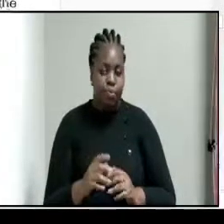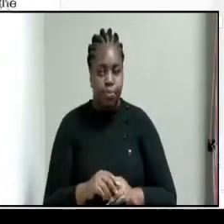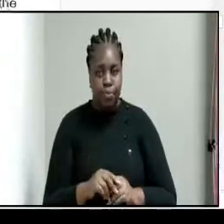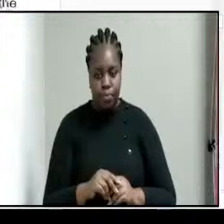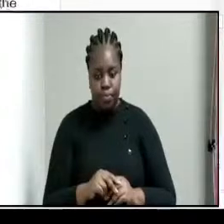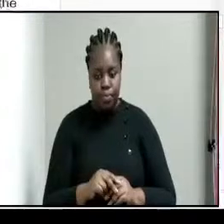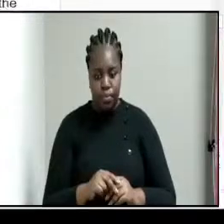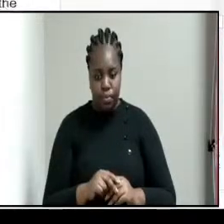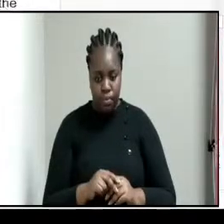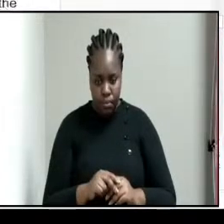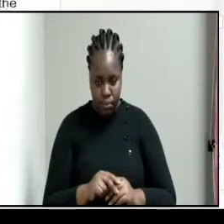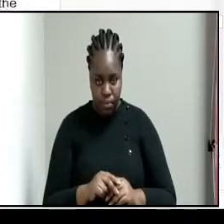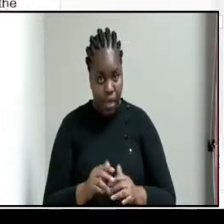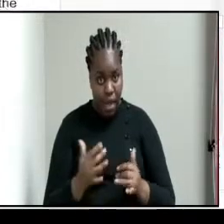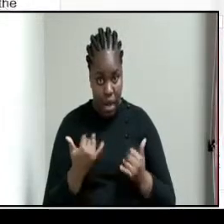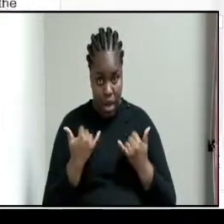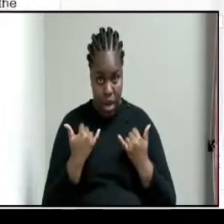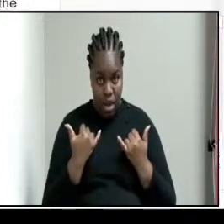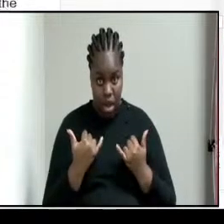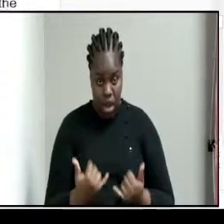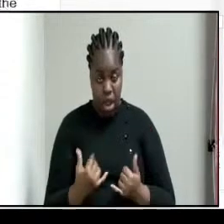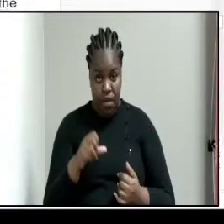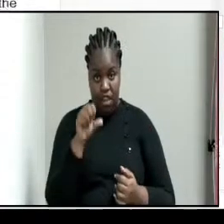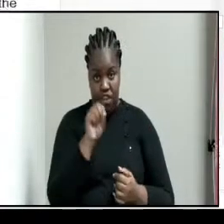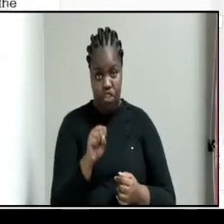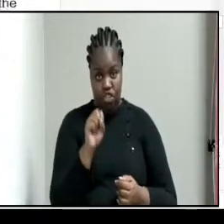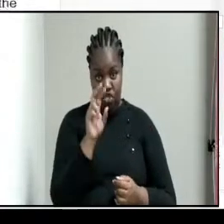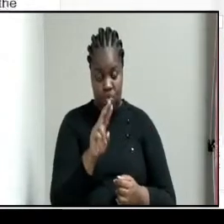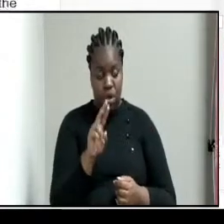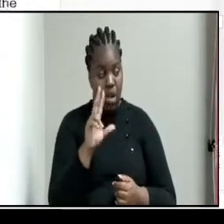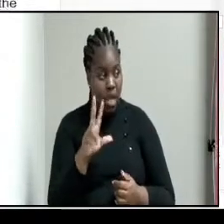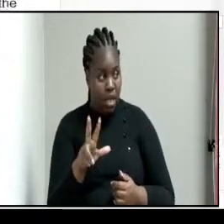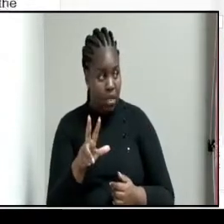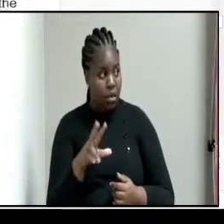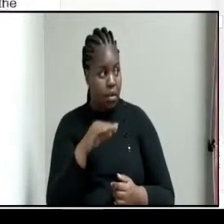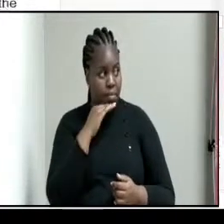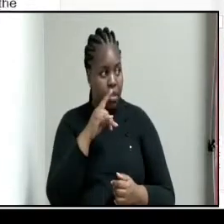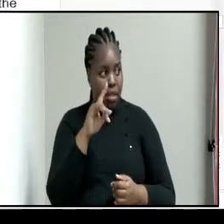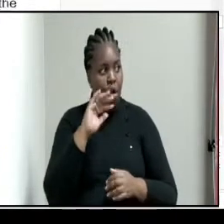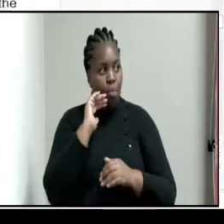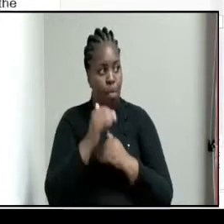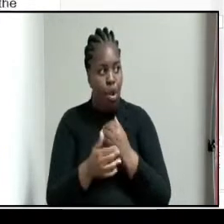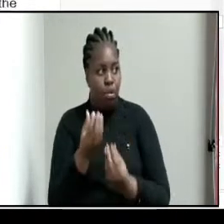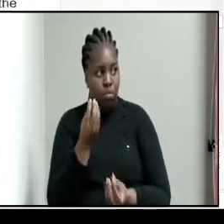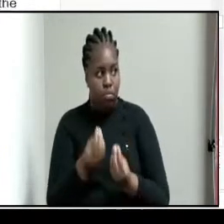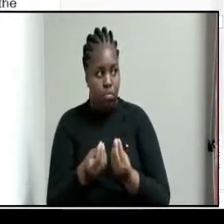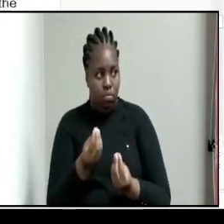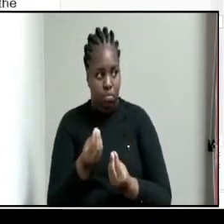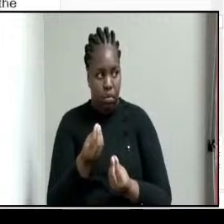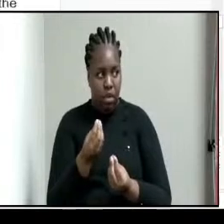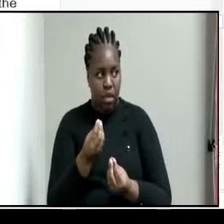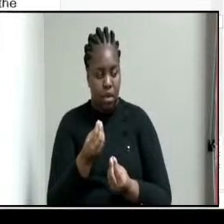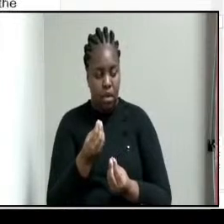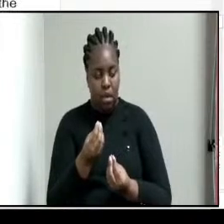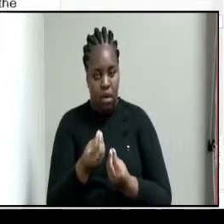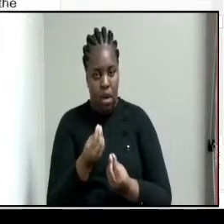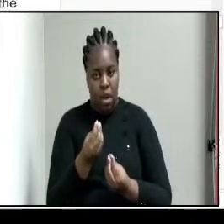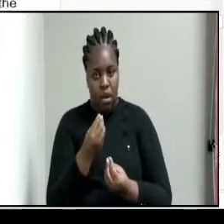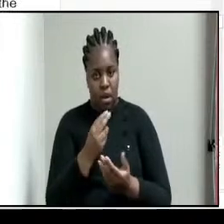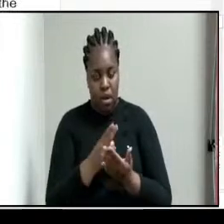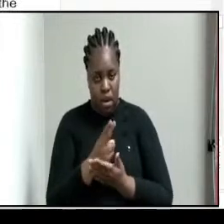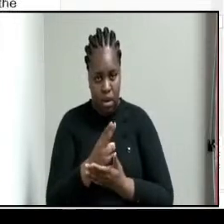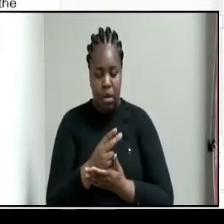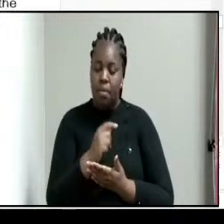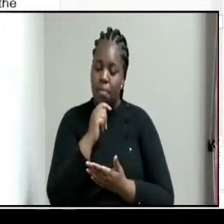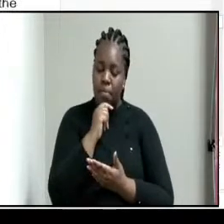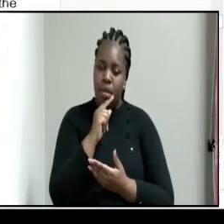it were. Now, when it comes to Section 28, which protects the right to food for children in this particular inquiry, is